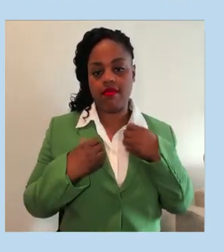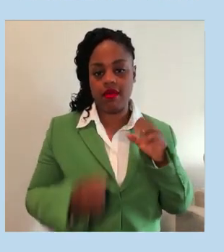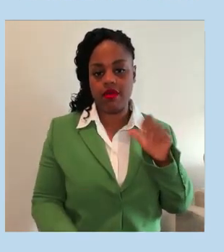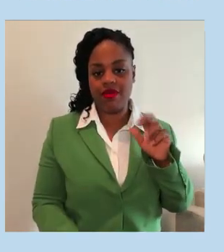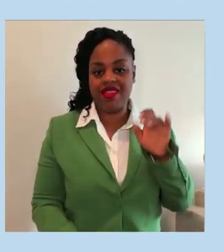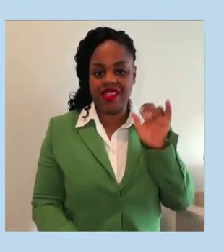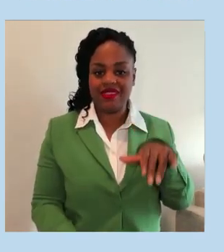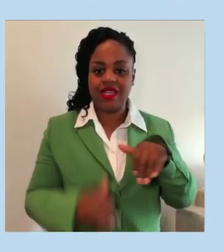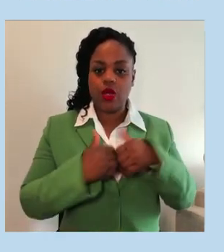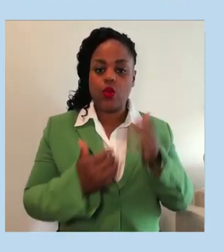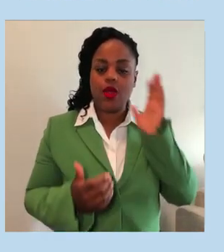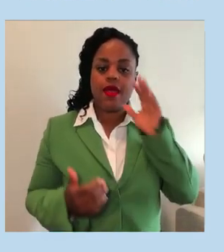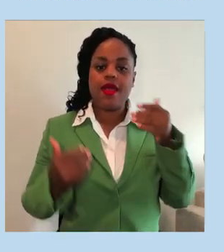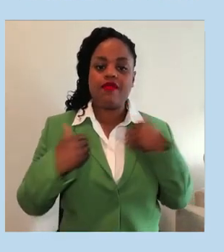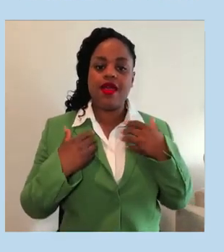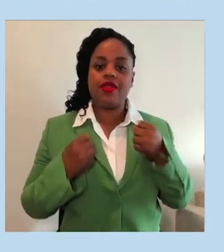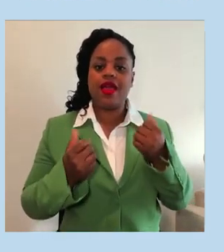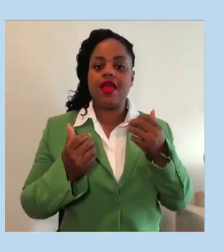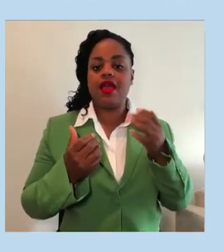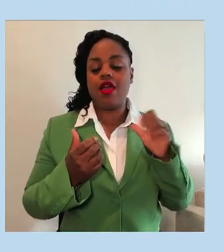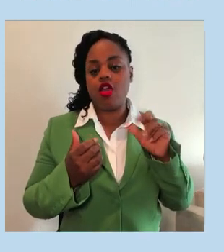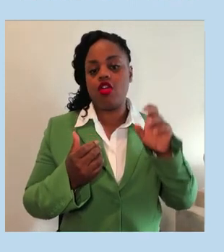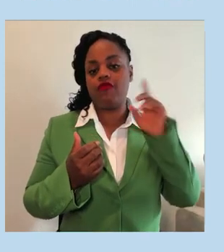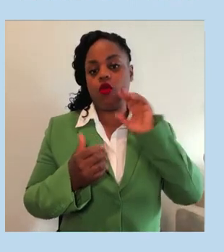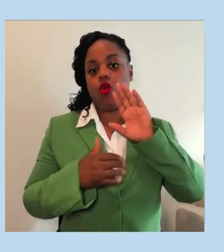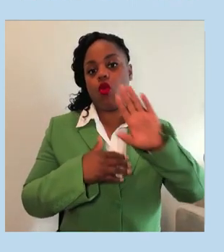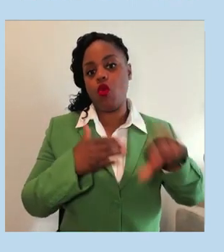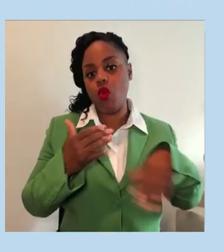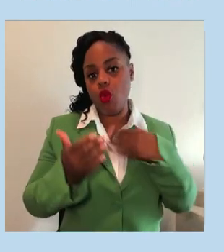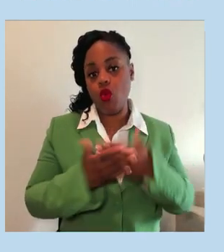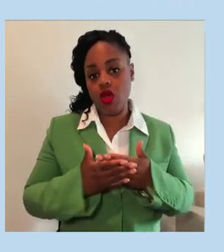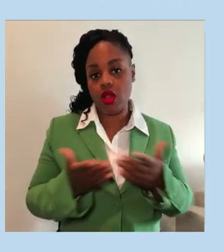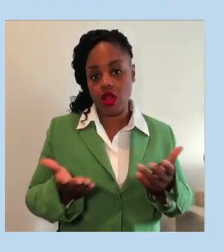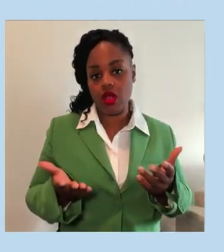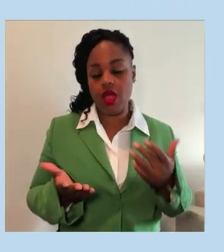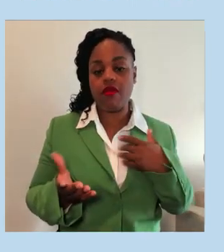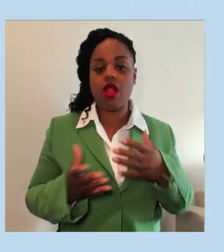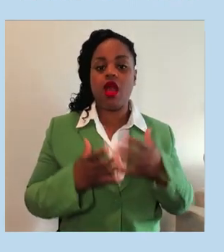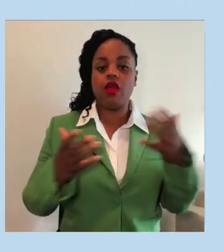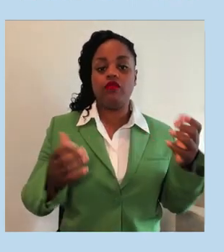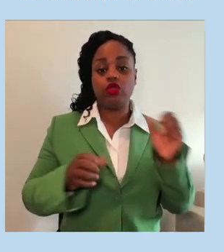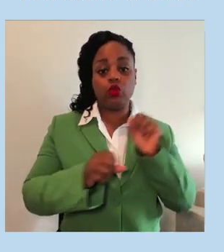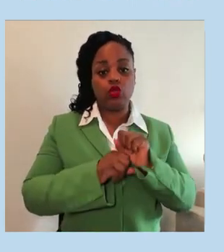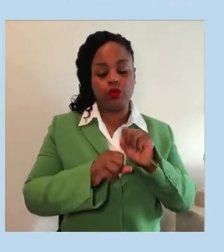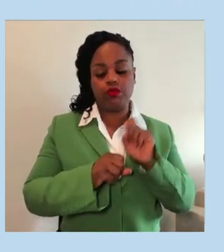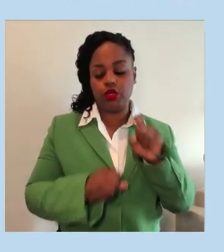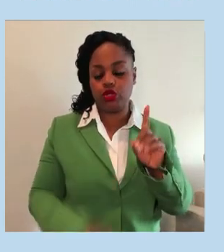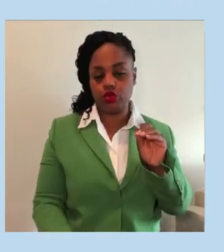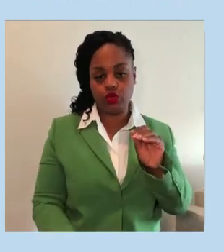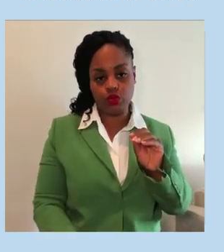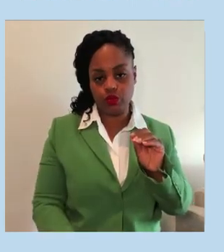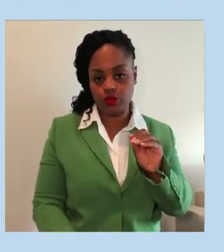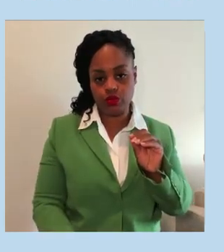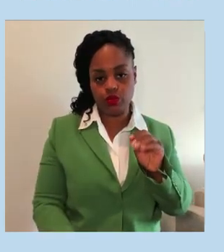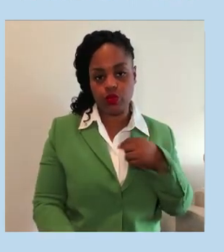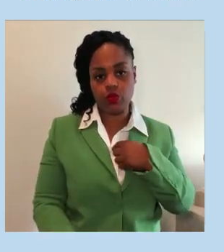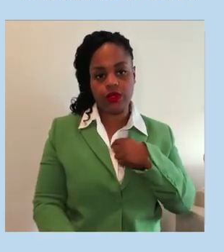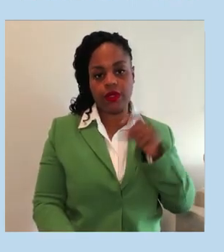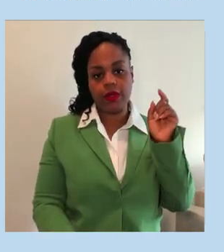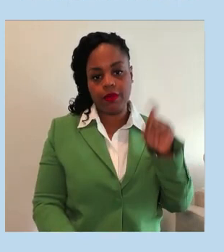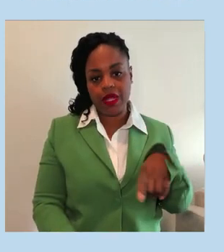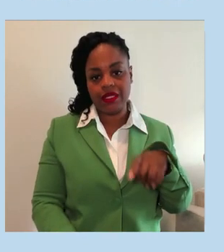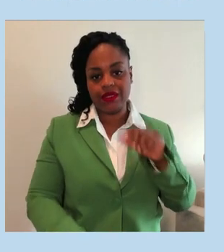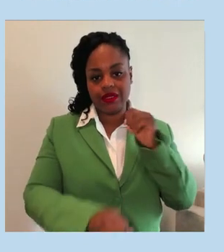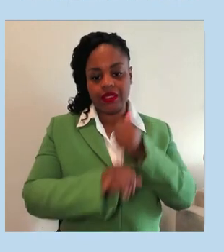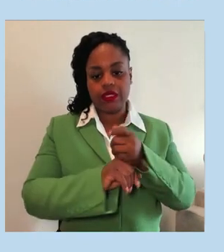I believe that we have a lot of work to do. We need to be deliberate in the policies that we are creating. We